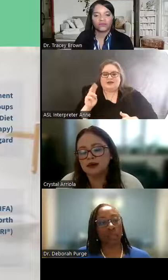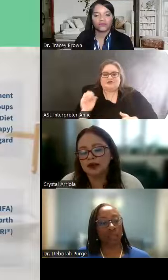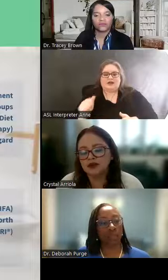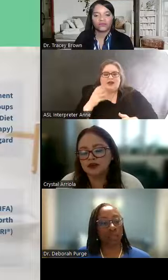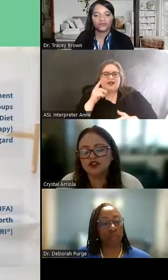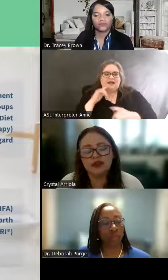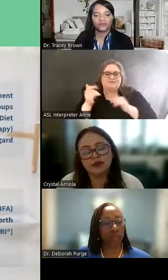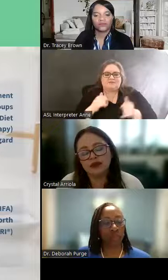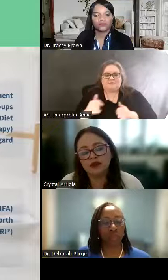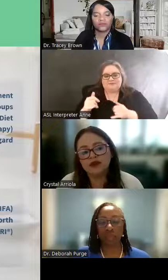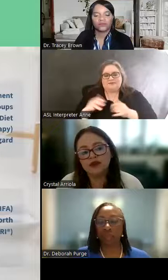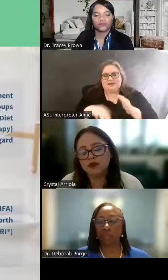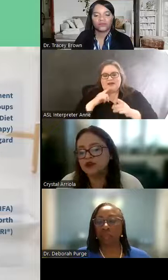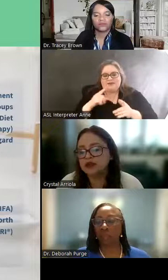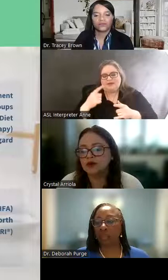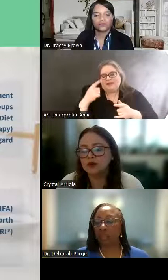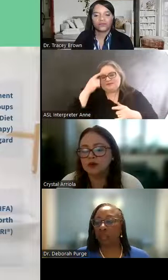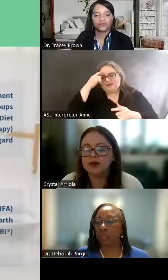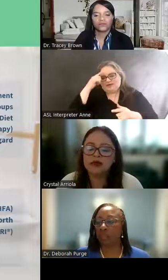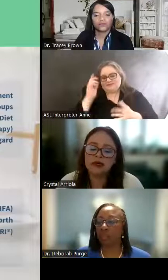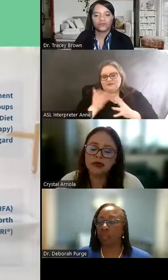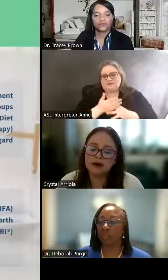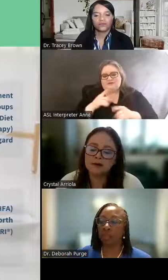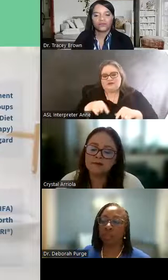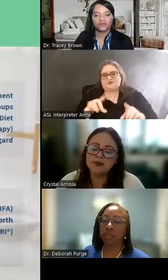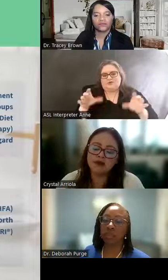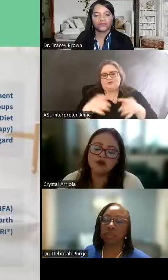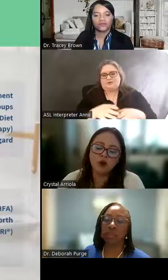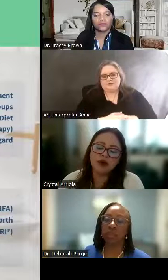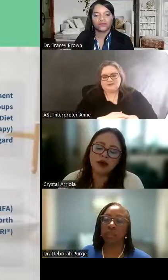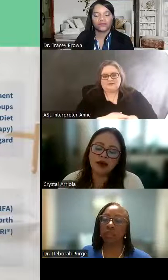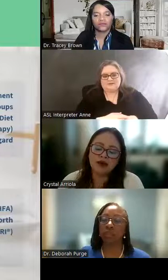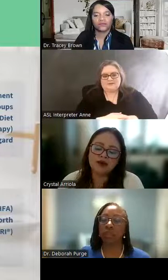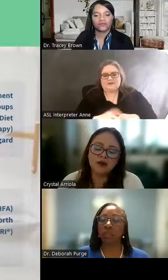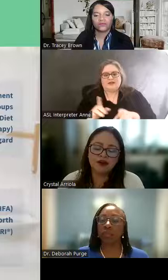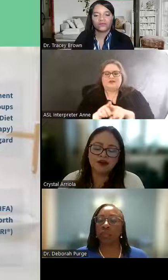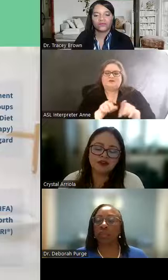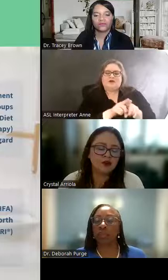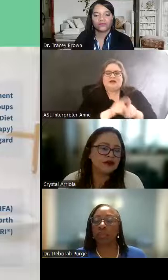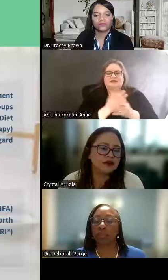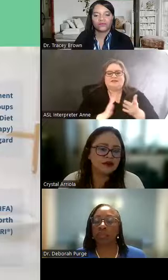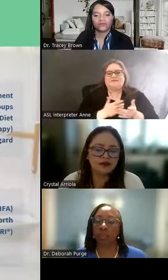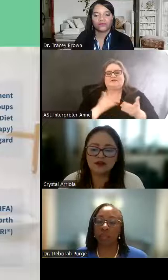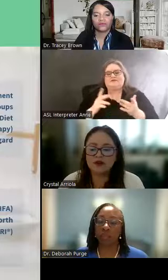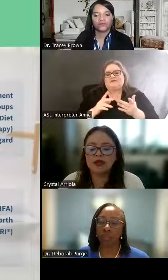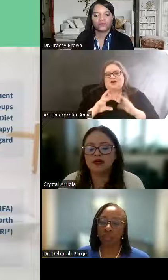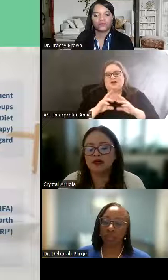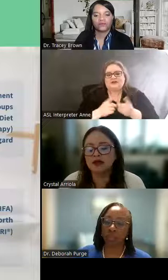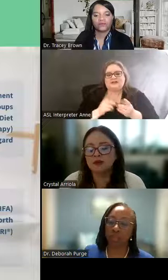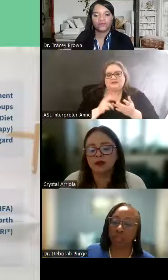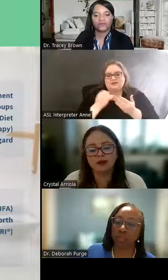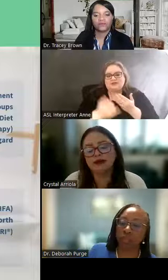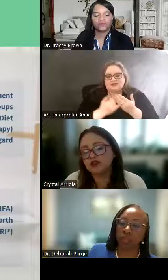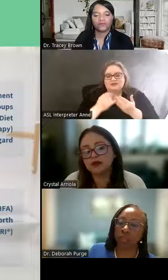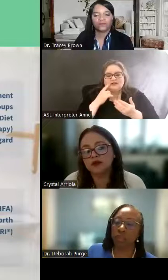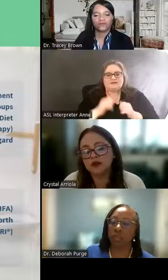play-based intervention, mindfulness intervention in groups. As well as some of our district-wide initiatives have been